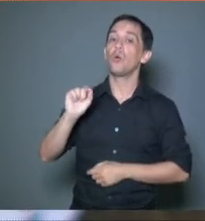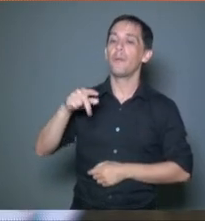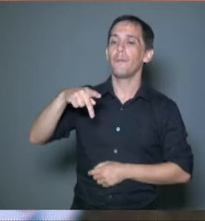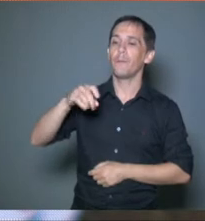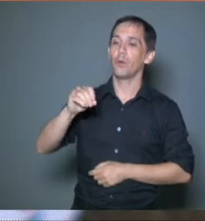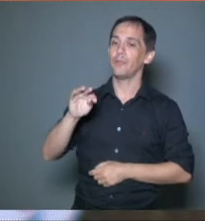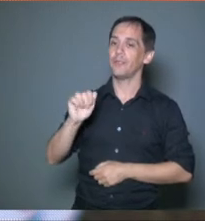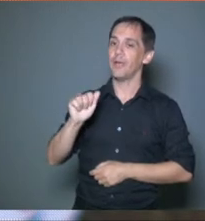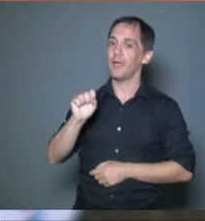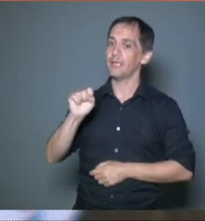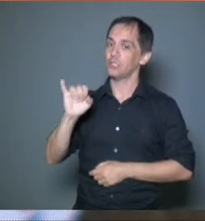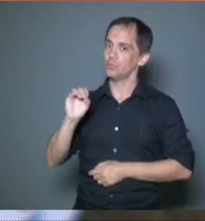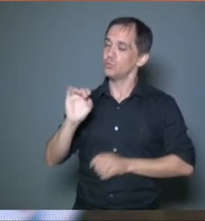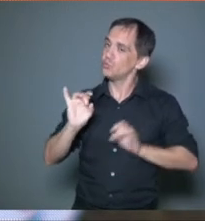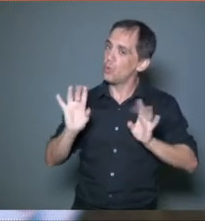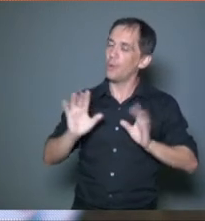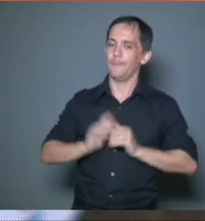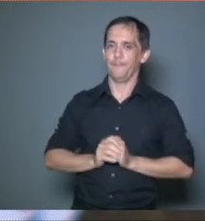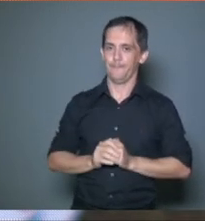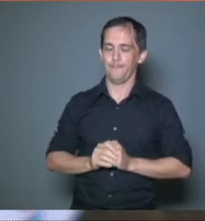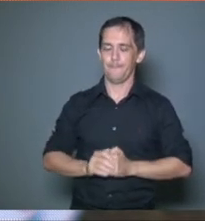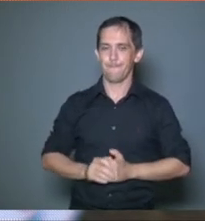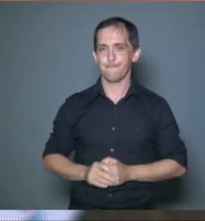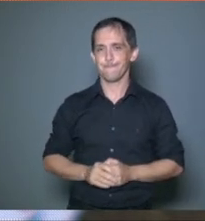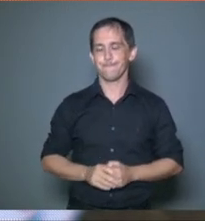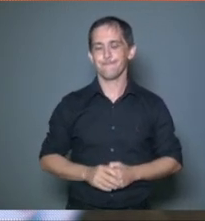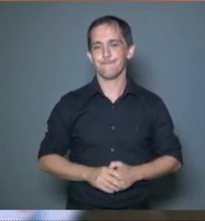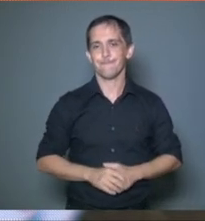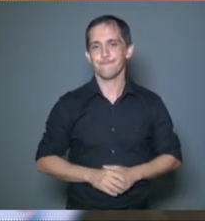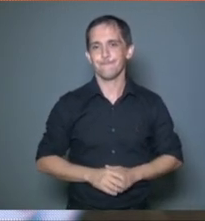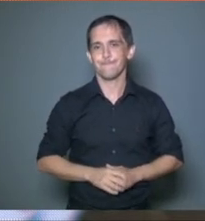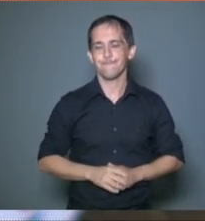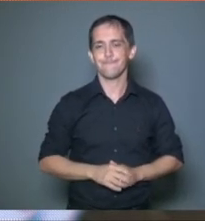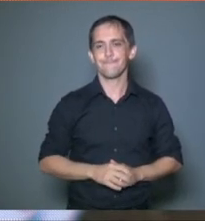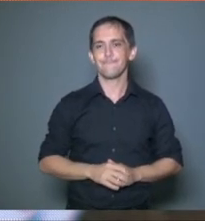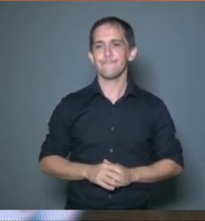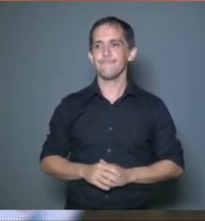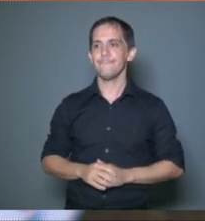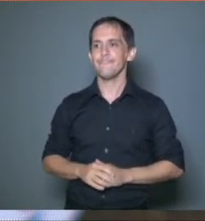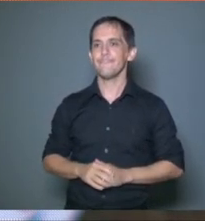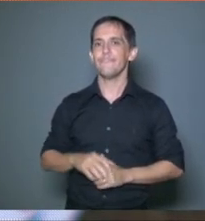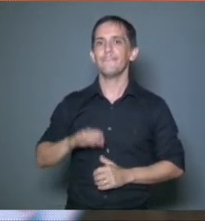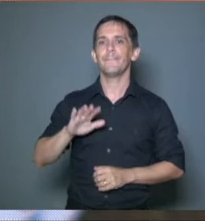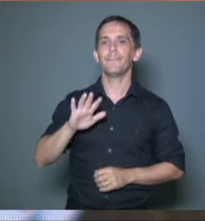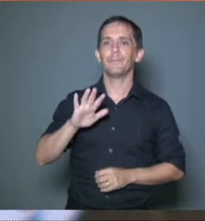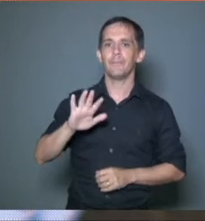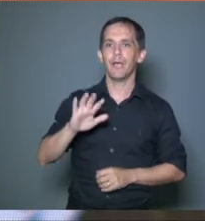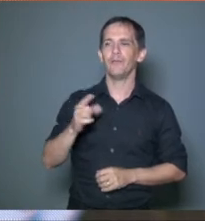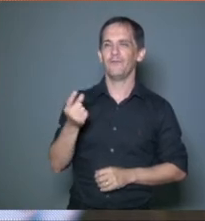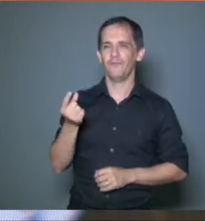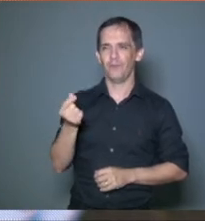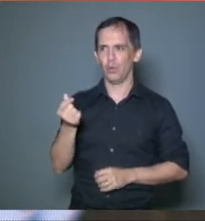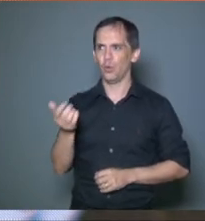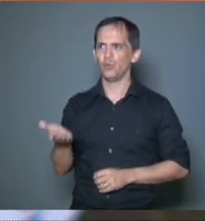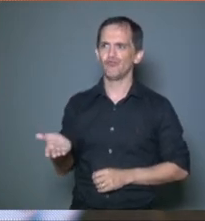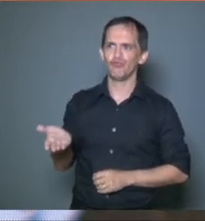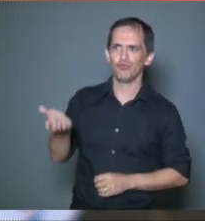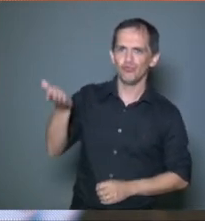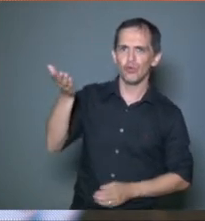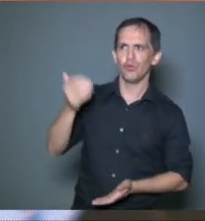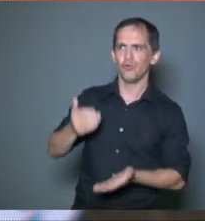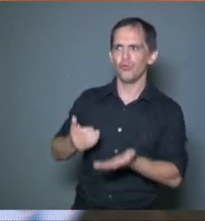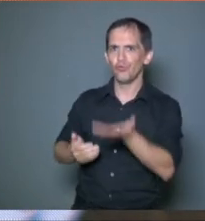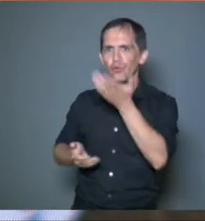at potassium. When you look at demand, then prices at the